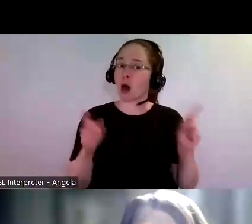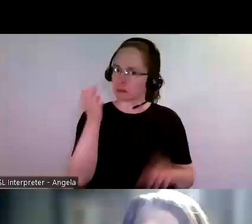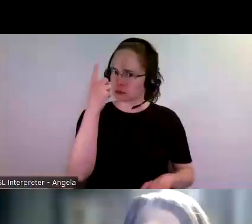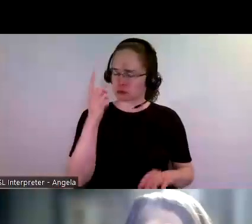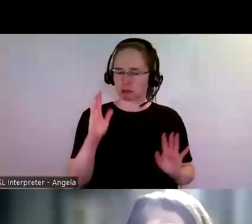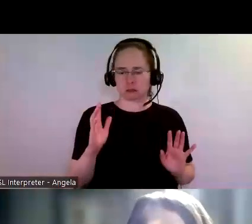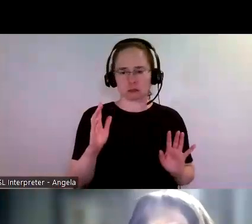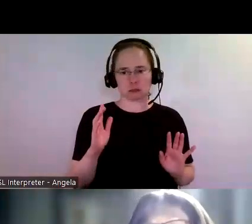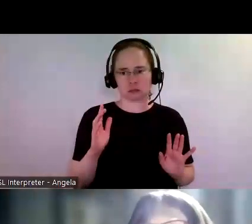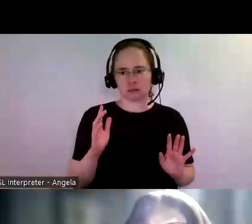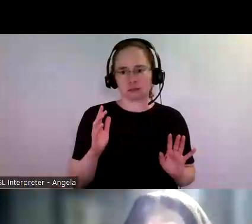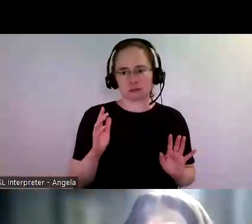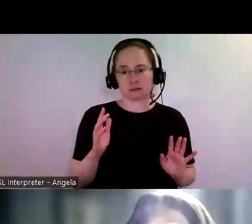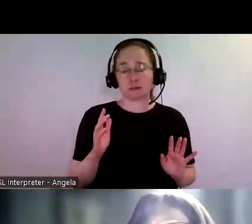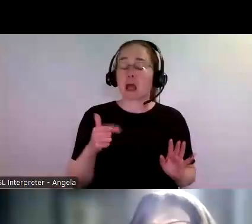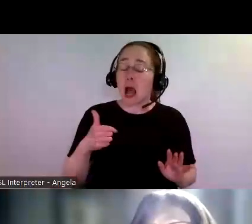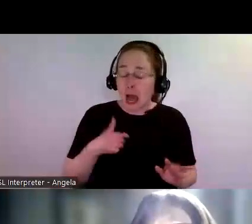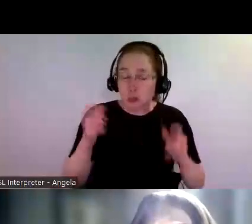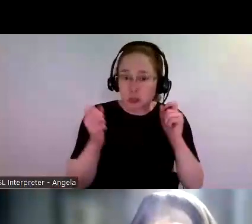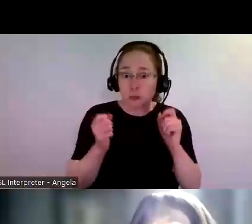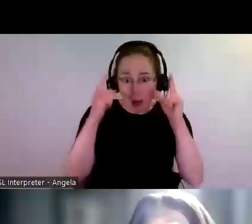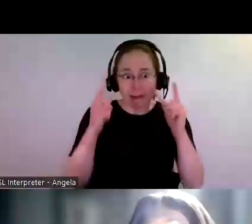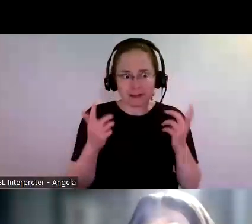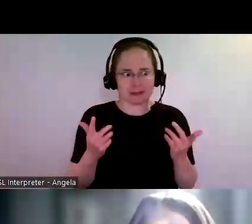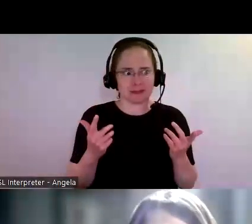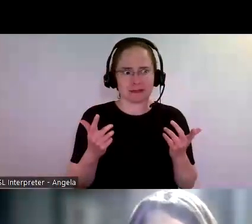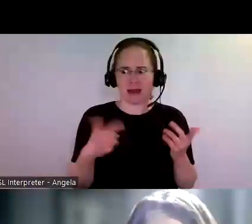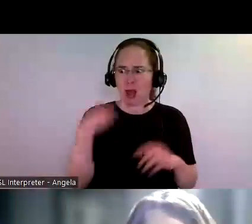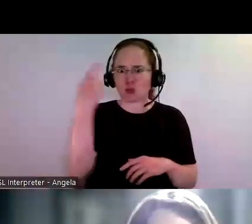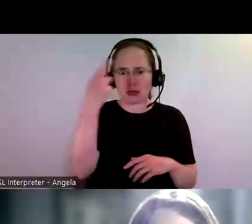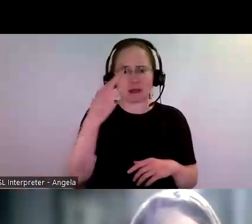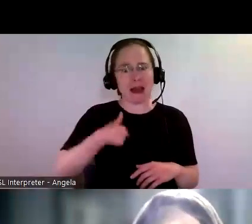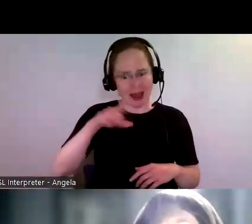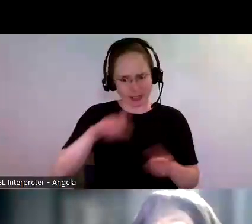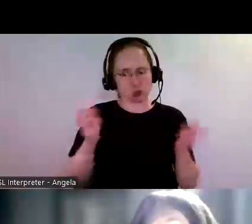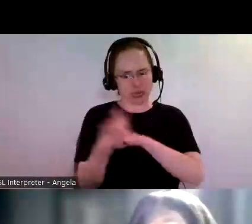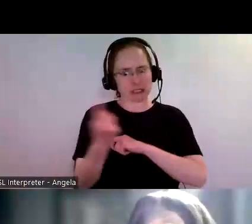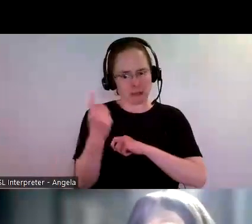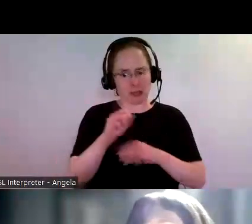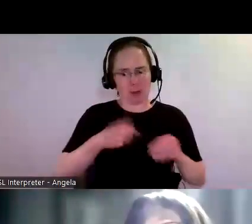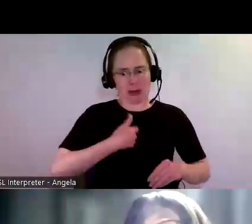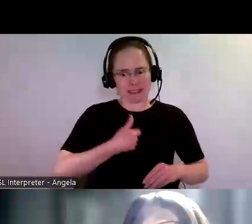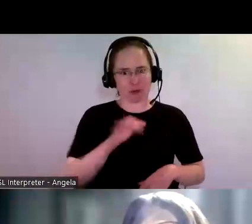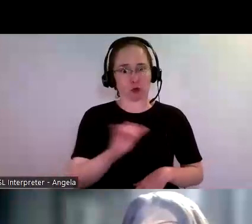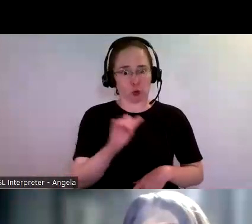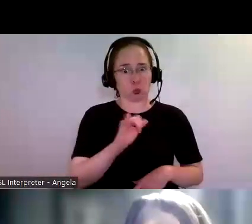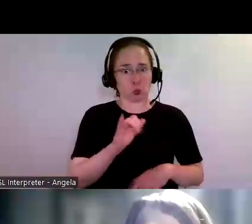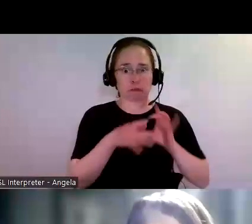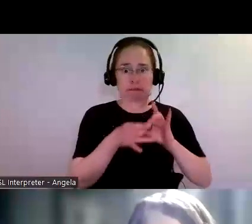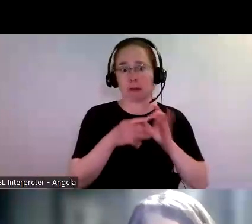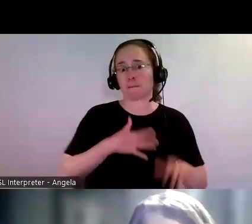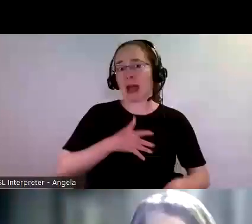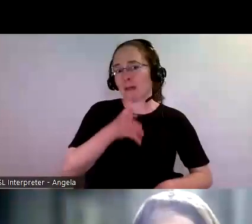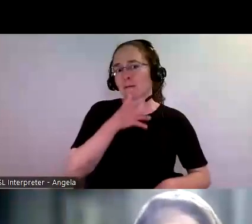was pleasantly surprised in that I realized I had to change some things about myself in terms of